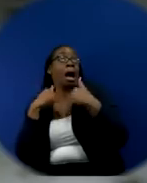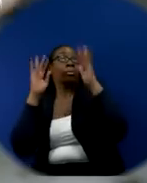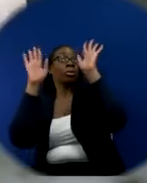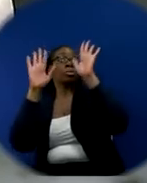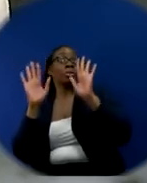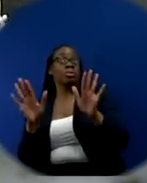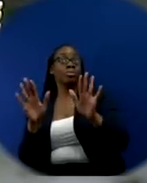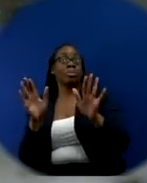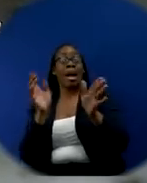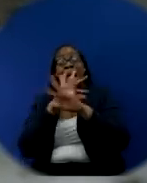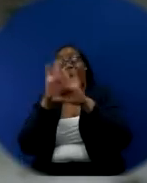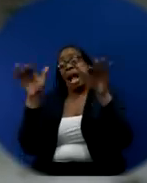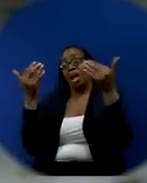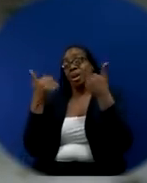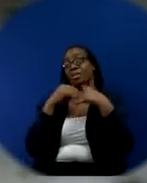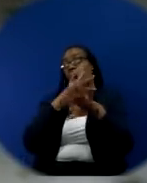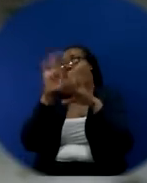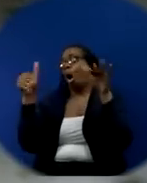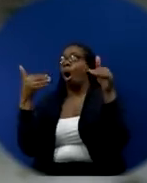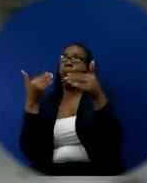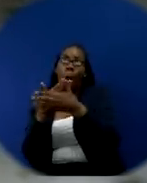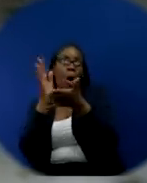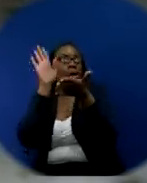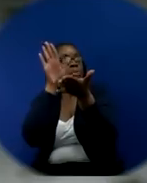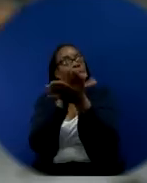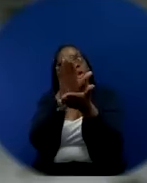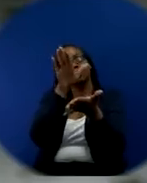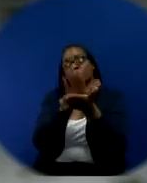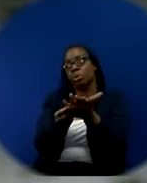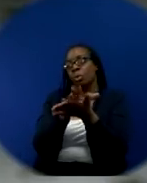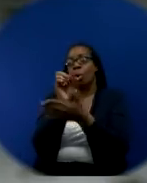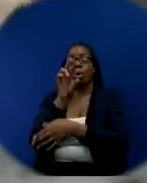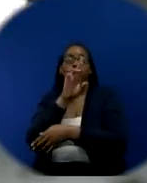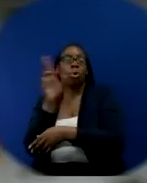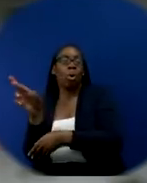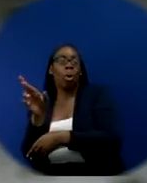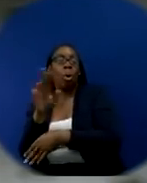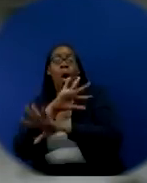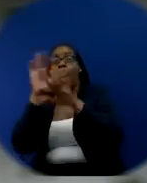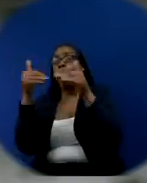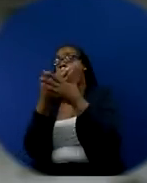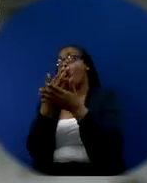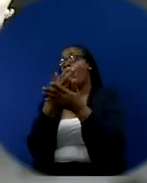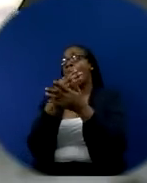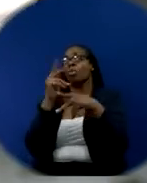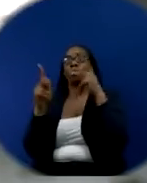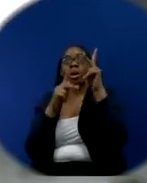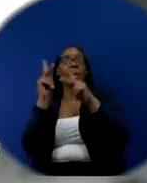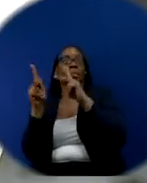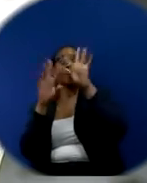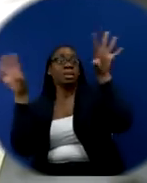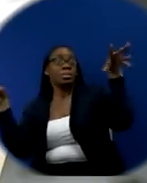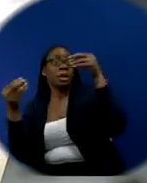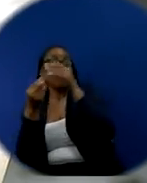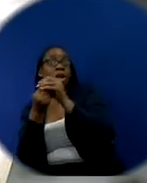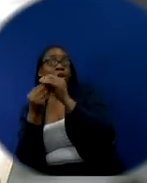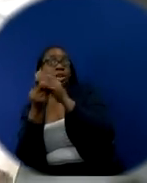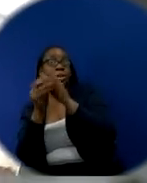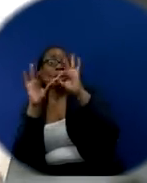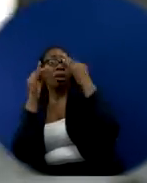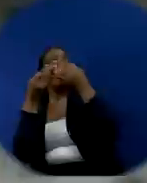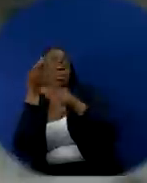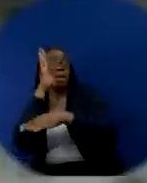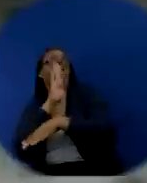right credentials. I didn't have to go to all the right schools. I don't have to know all the right people to be included in the family of